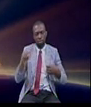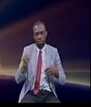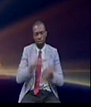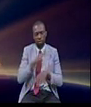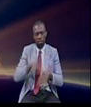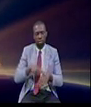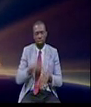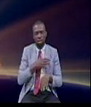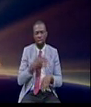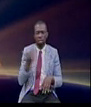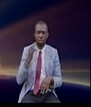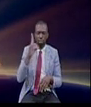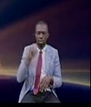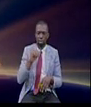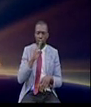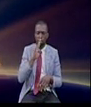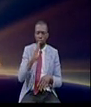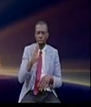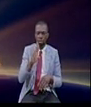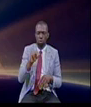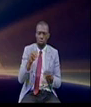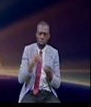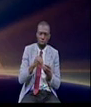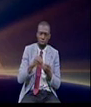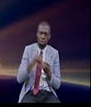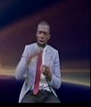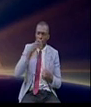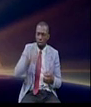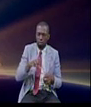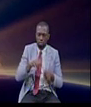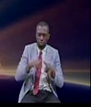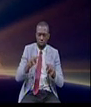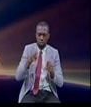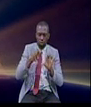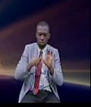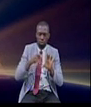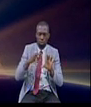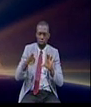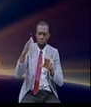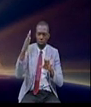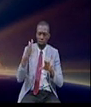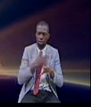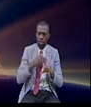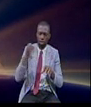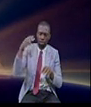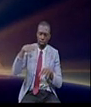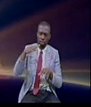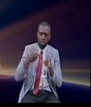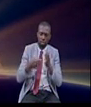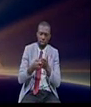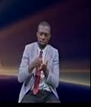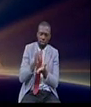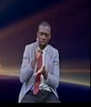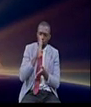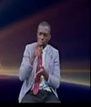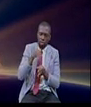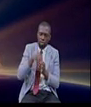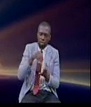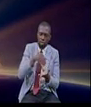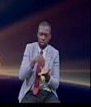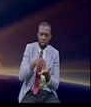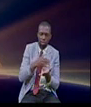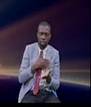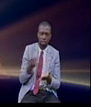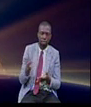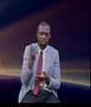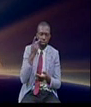more curse, but the throne of God and of the Lamb shall be in it, and his servants shall serve him. And they shall see his face,